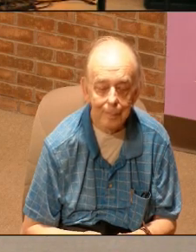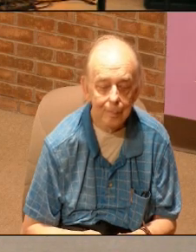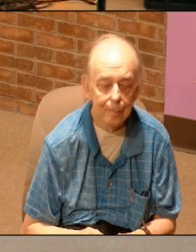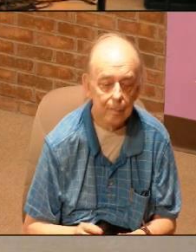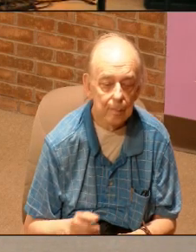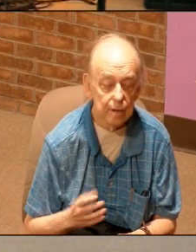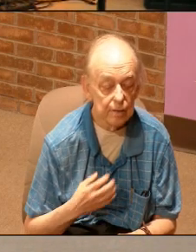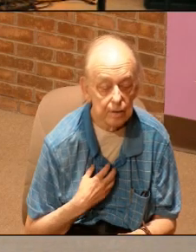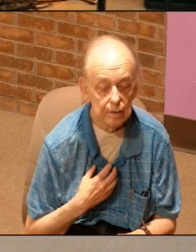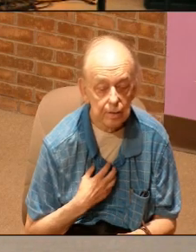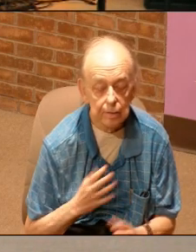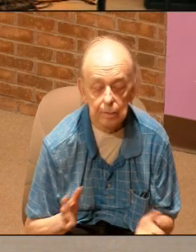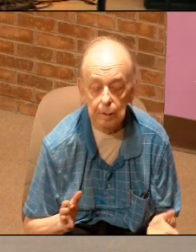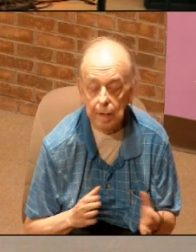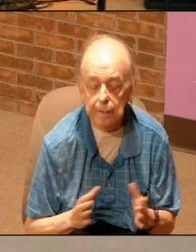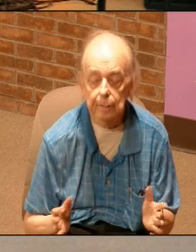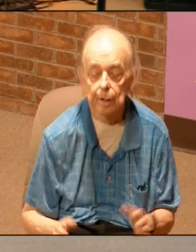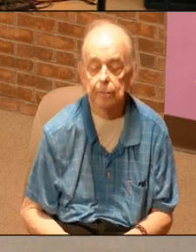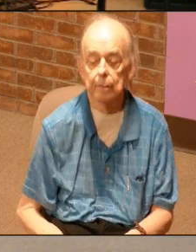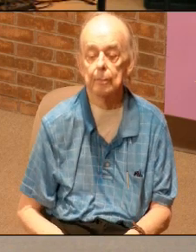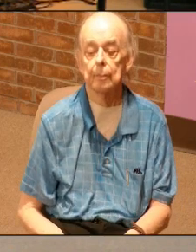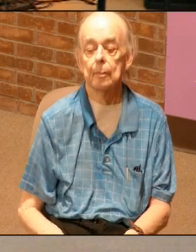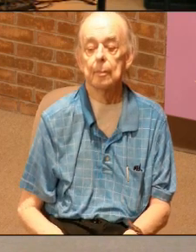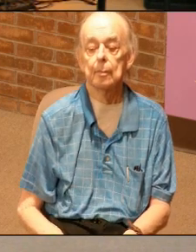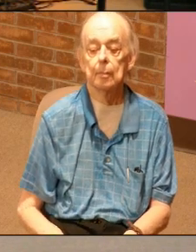Just complain too much.